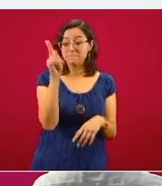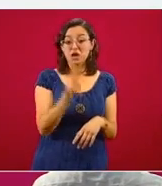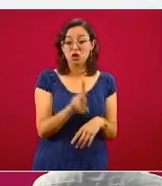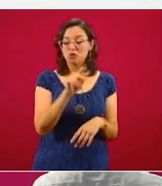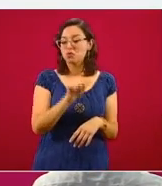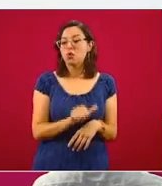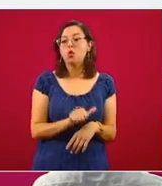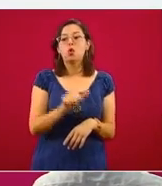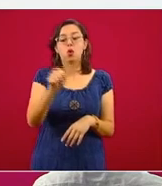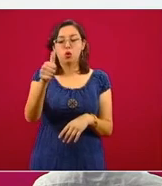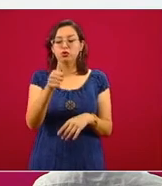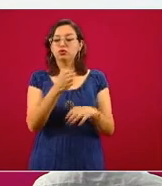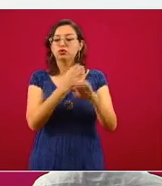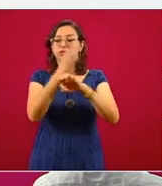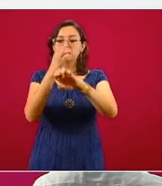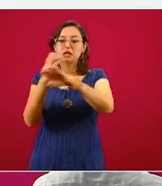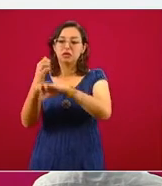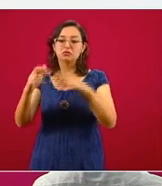divided map.